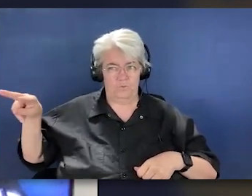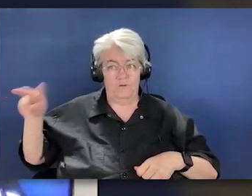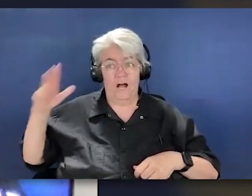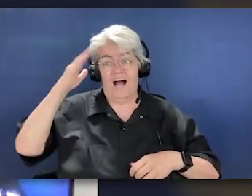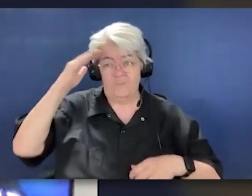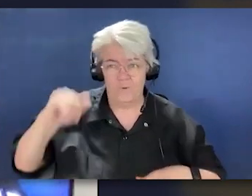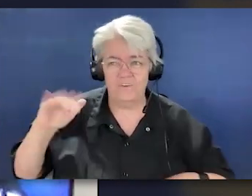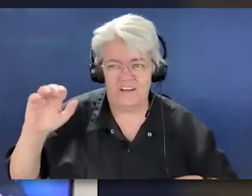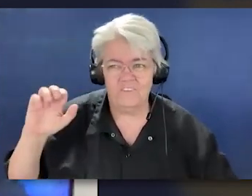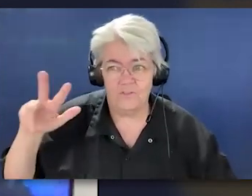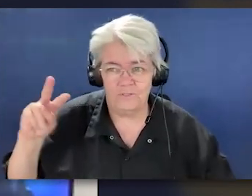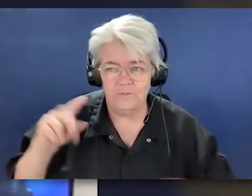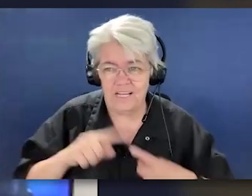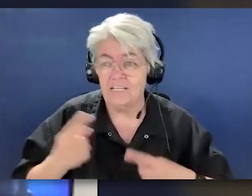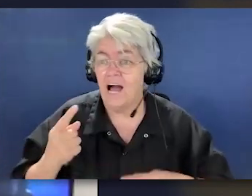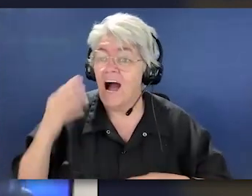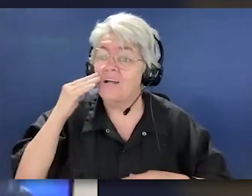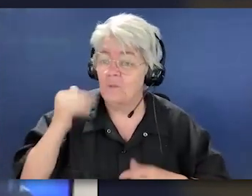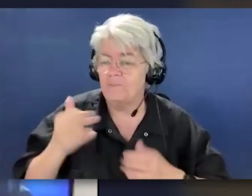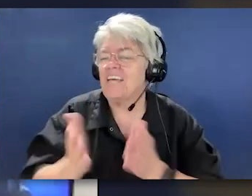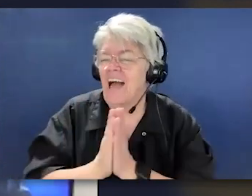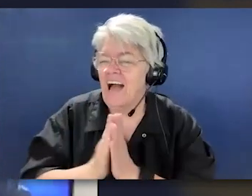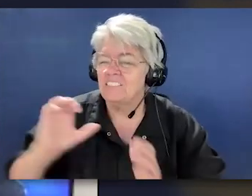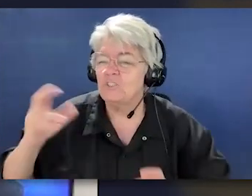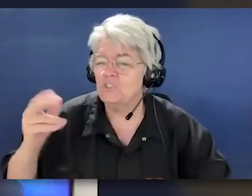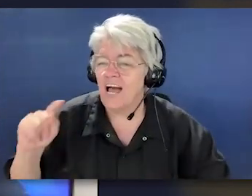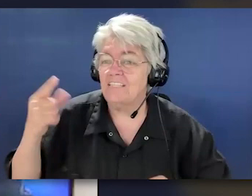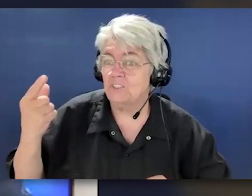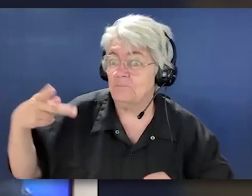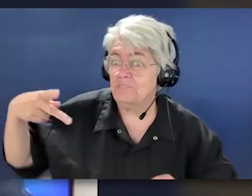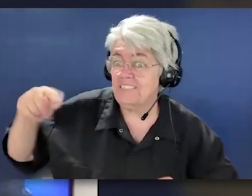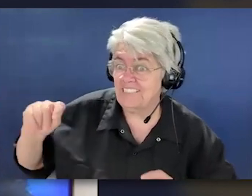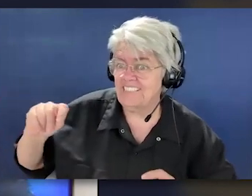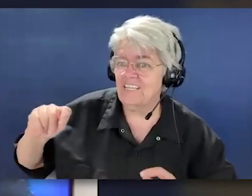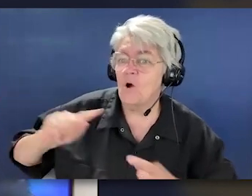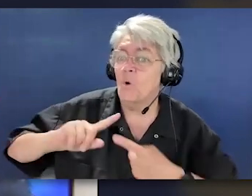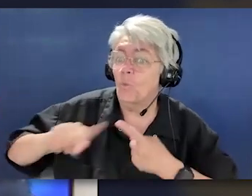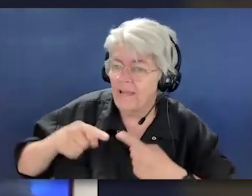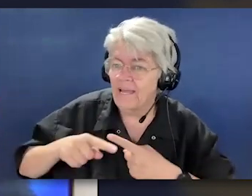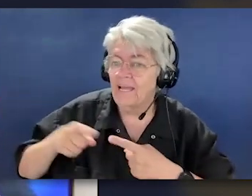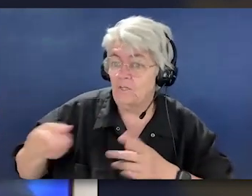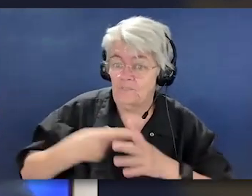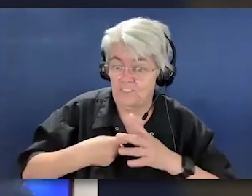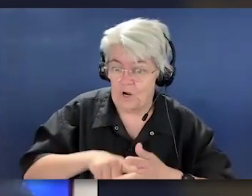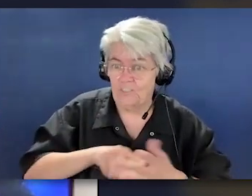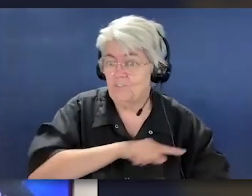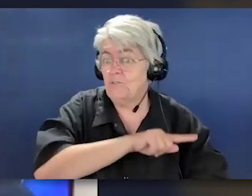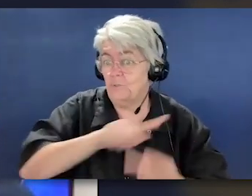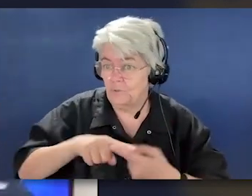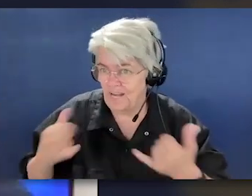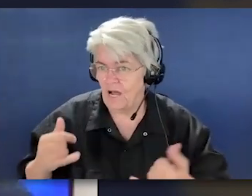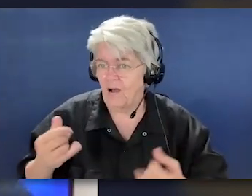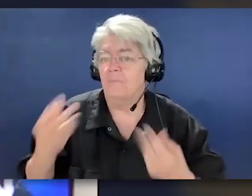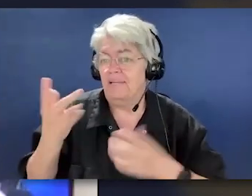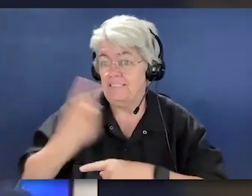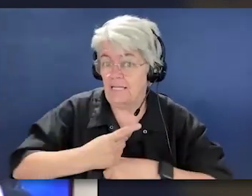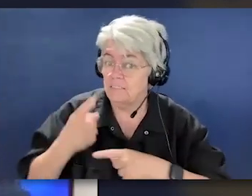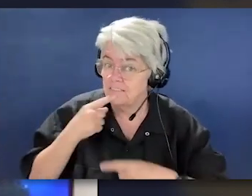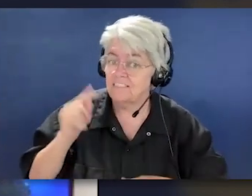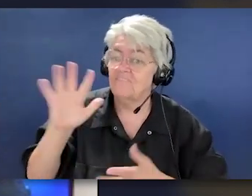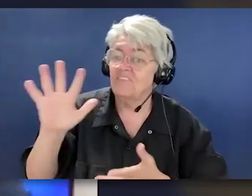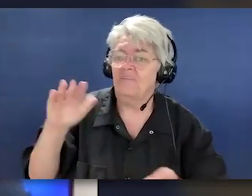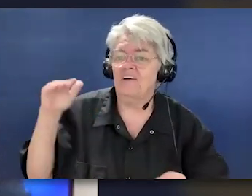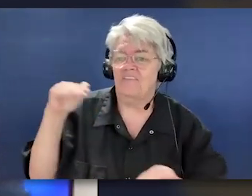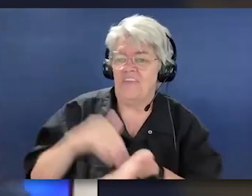I asked ChatGPT how many days it's been since the public release of ChatGPT. Yes, it told me it's been